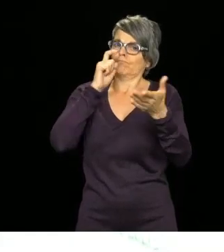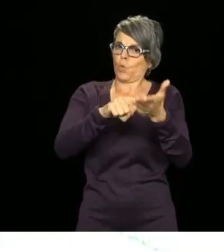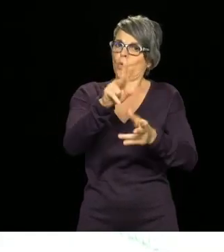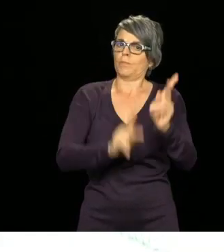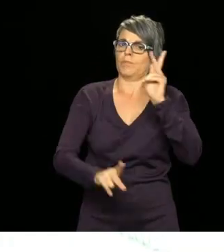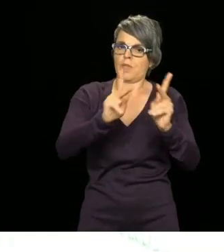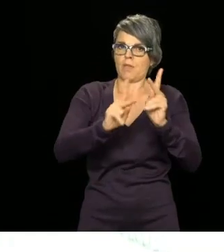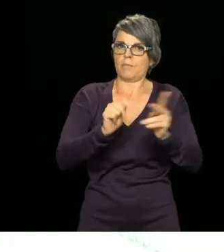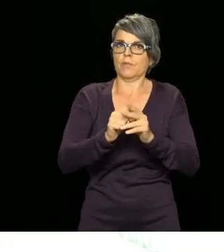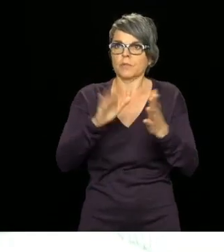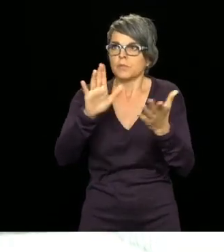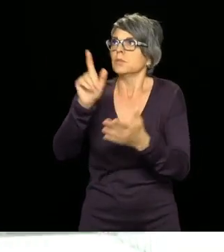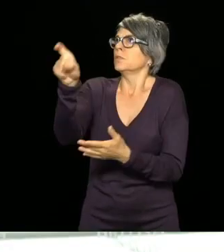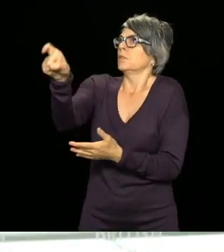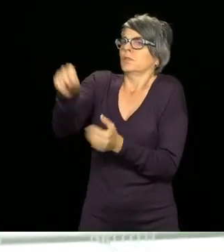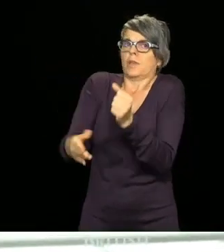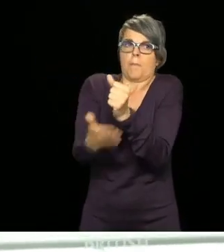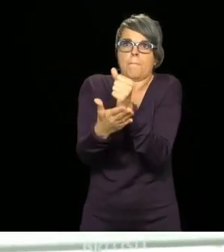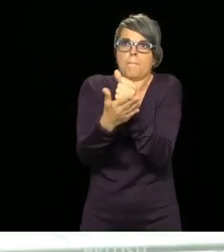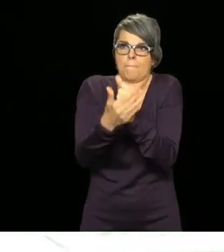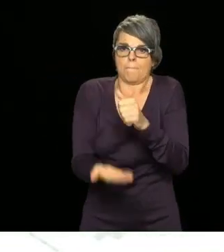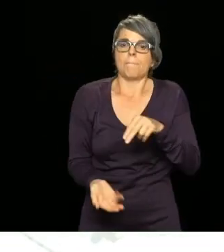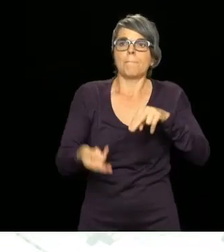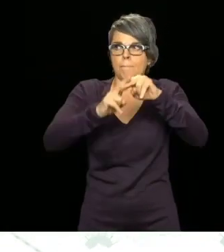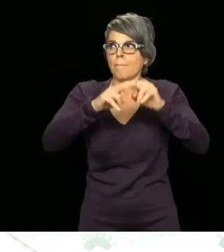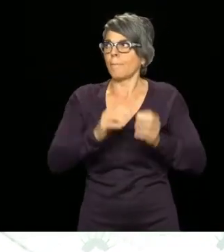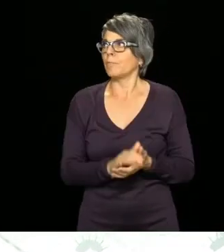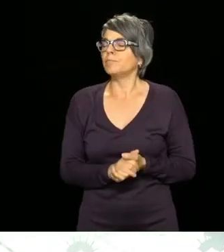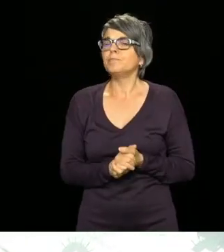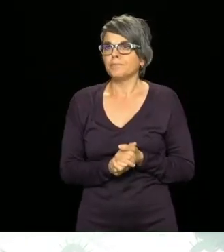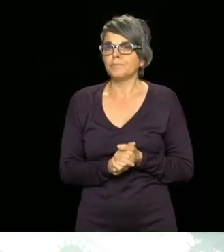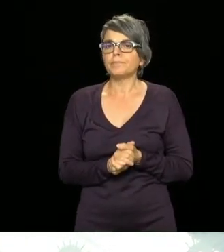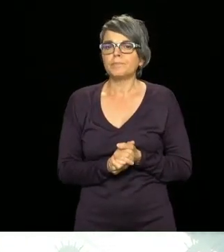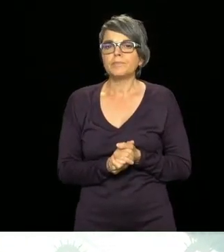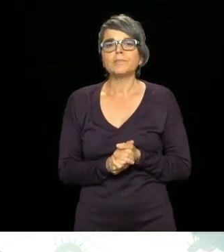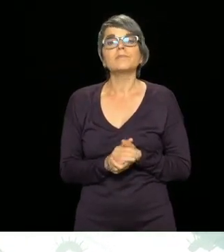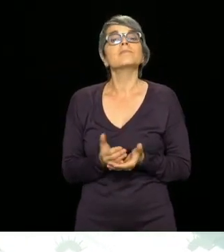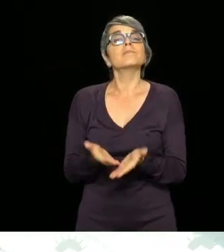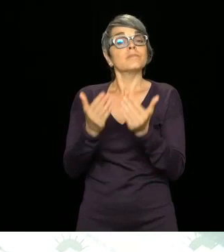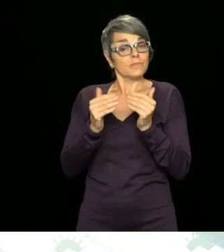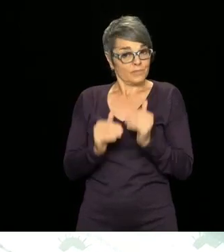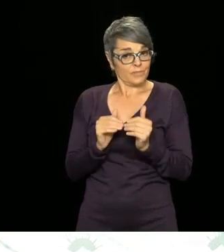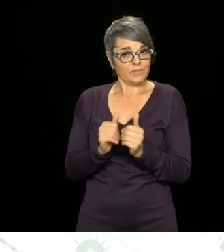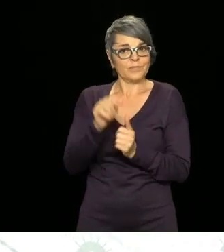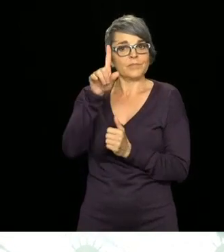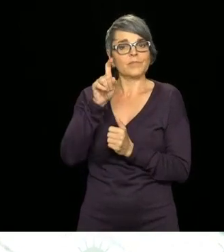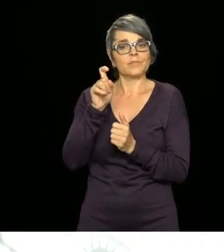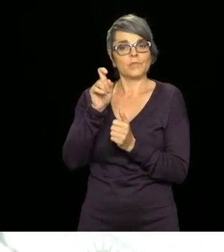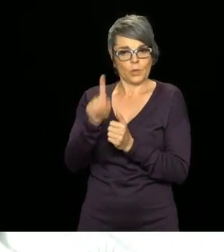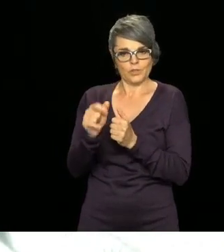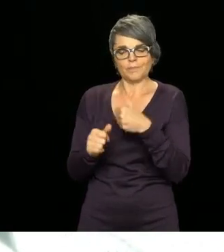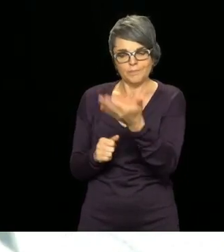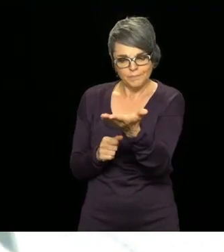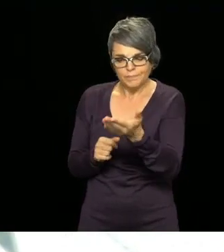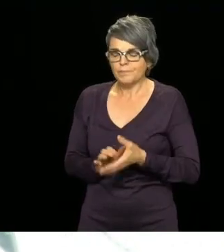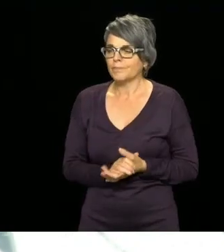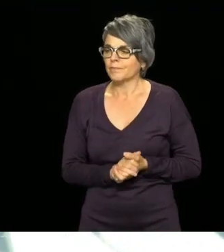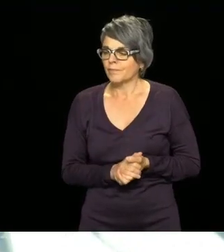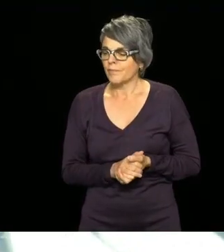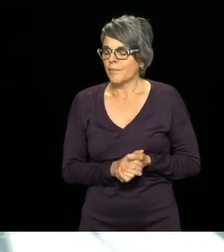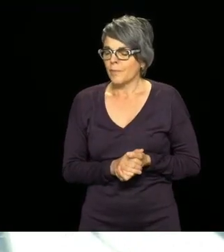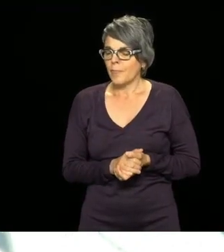Next question is from Binder Sutton, CTV. Hi there. I'm hoping you can walk me through how this changes